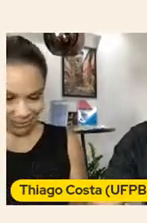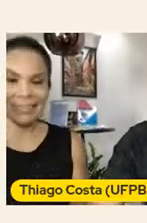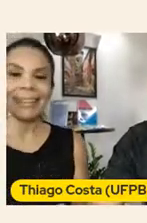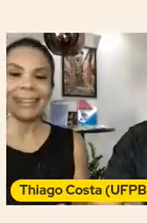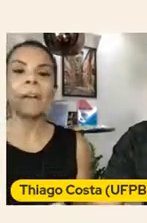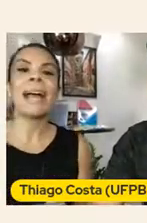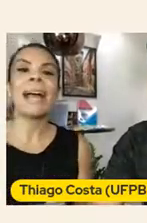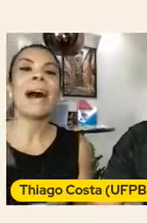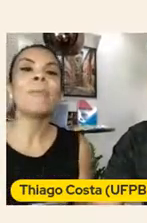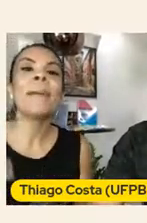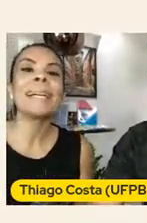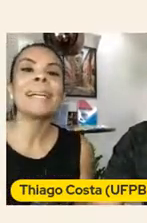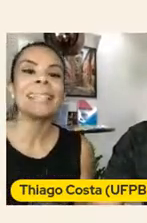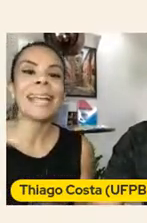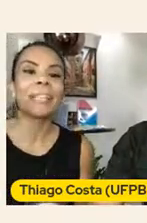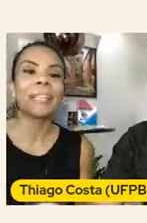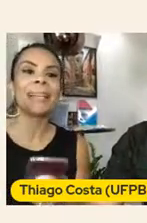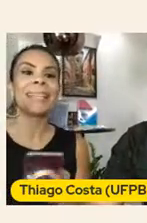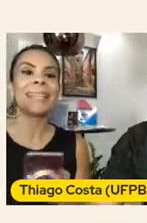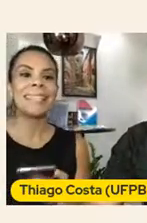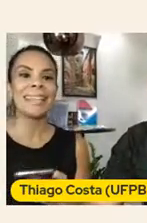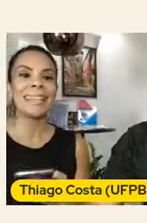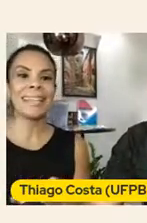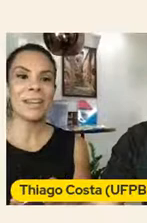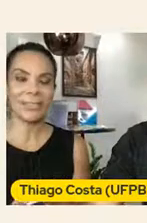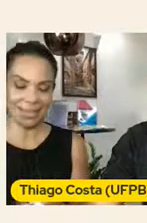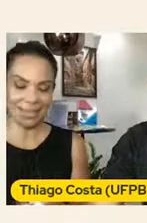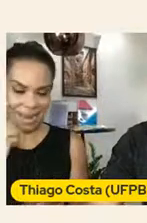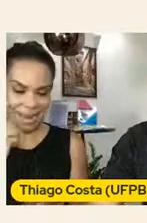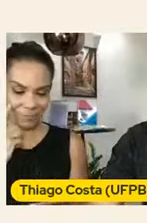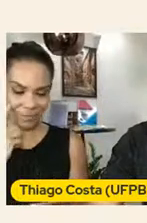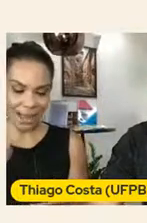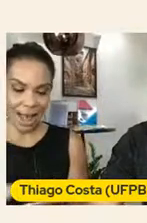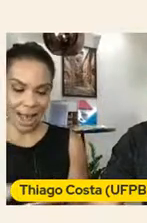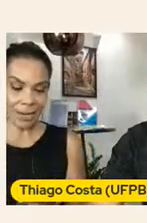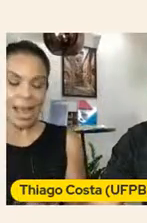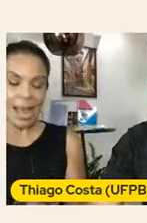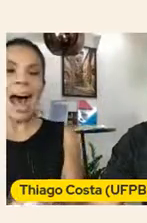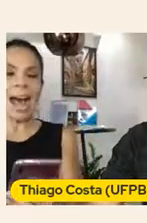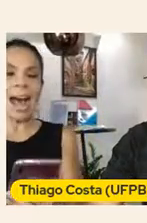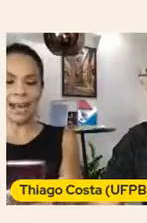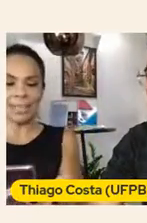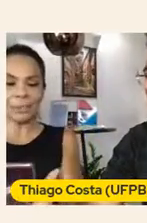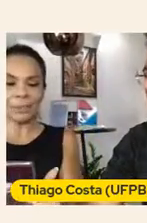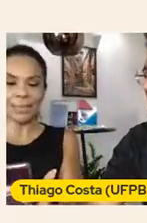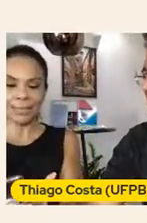nervous. Our backstage, please send here the names. Oh my God,